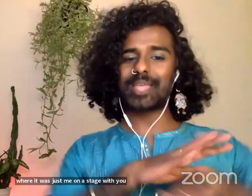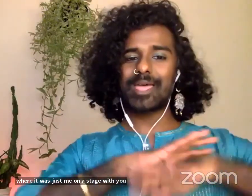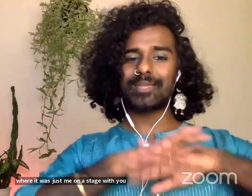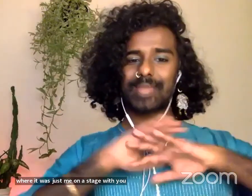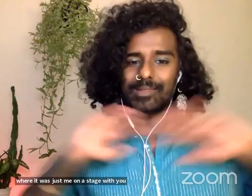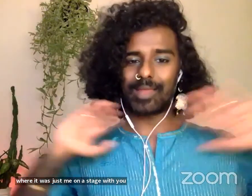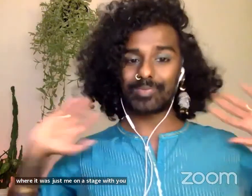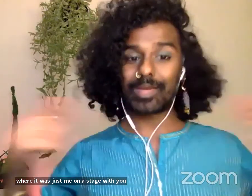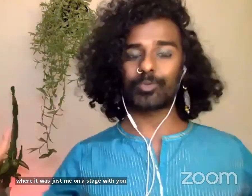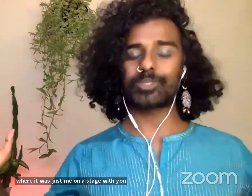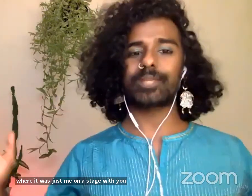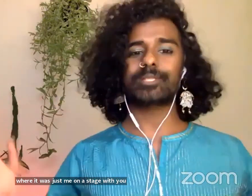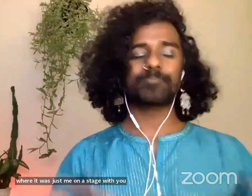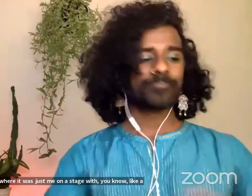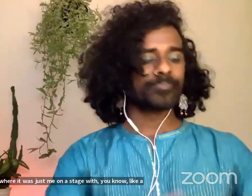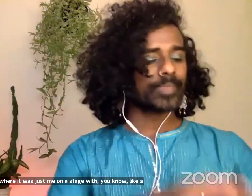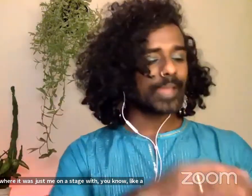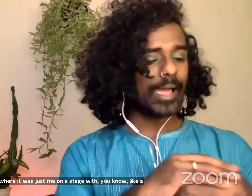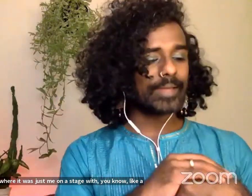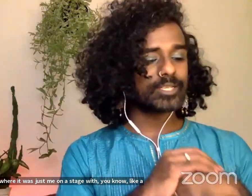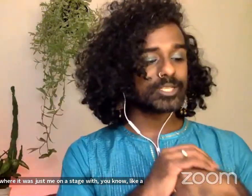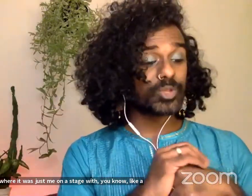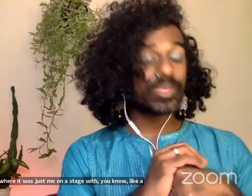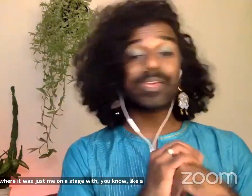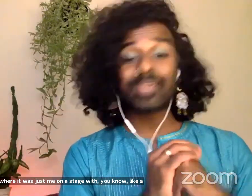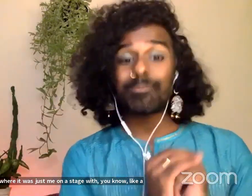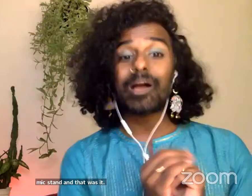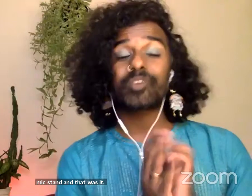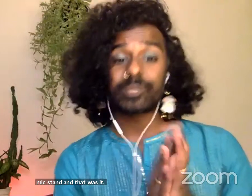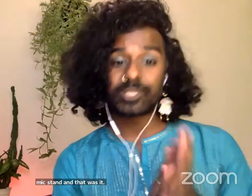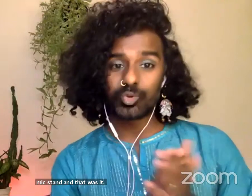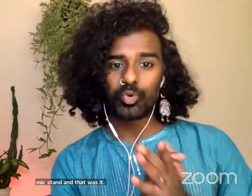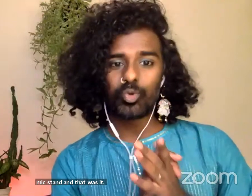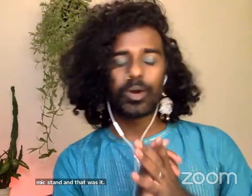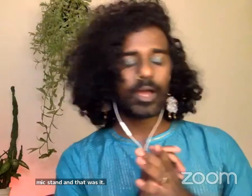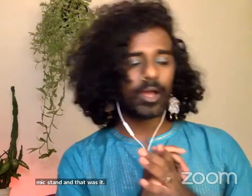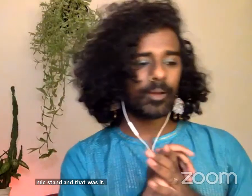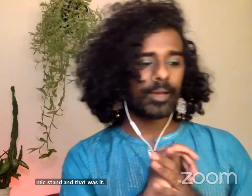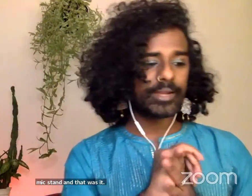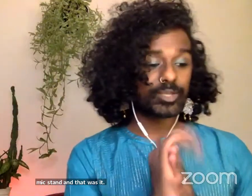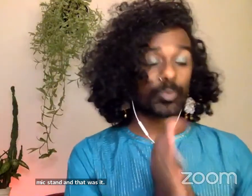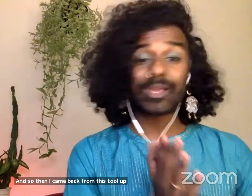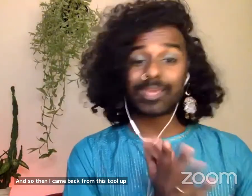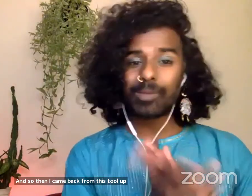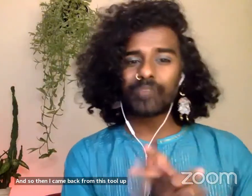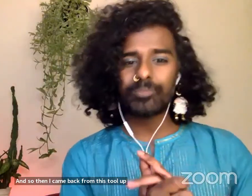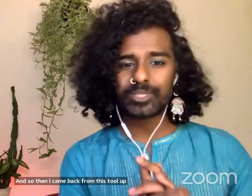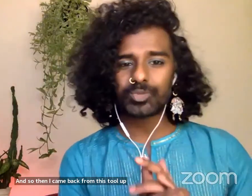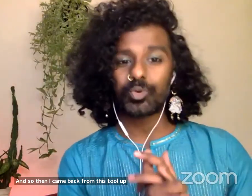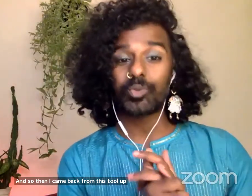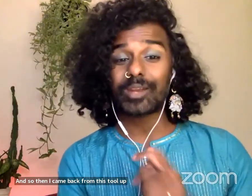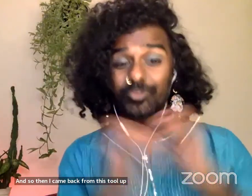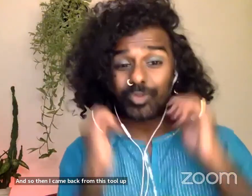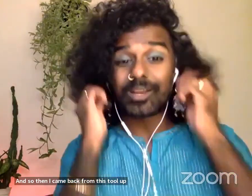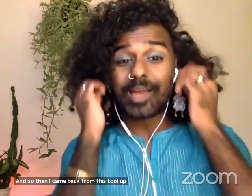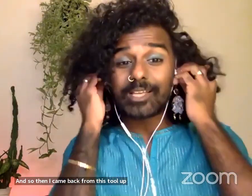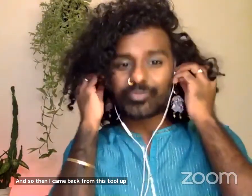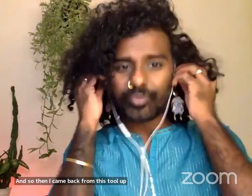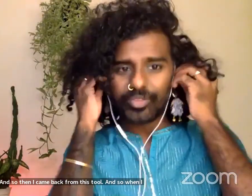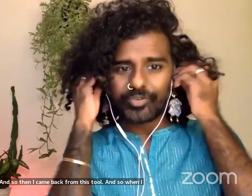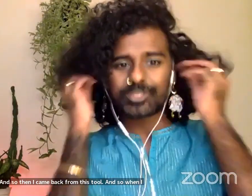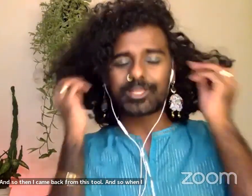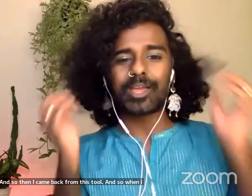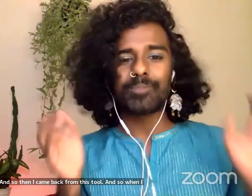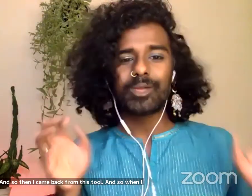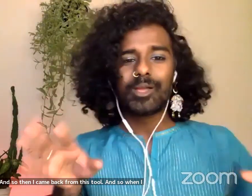mic stand, and that was it. And so then I came back from this tour, and it's when I came back from this tour that I realized